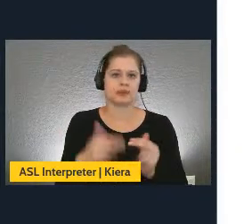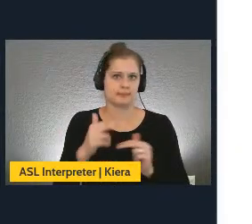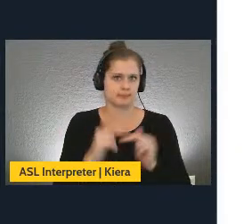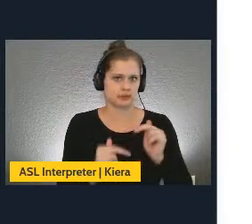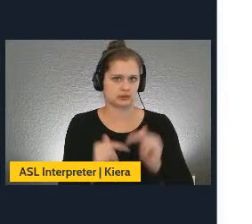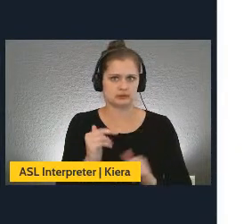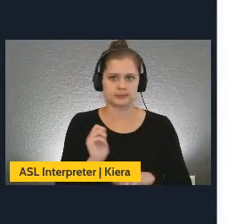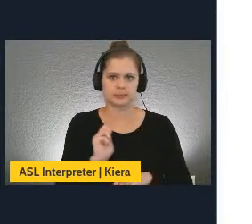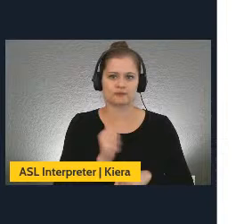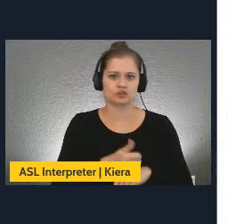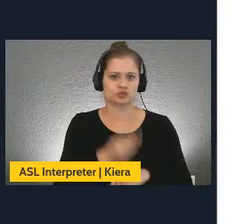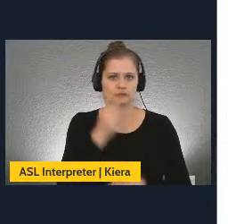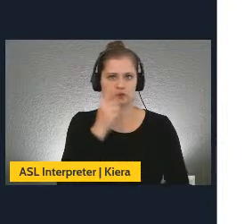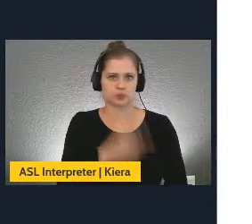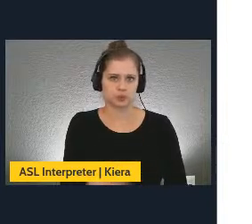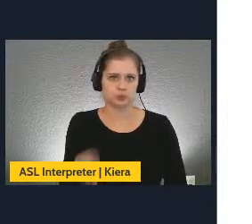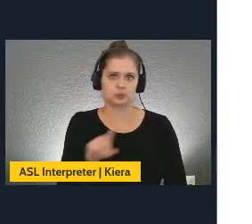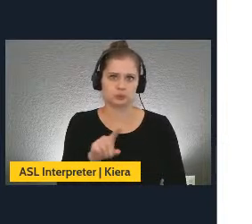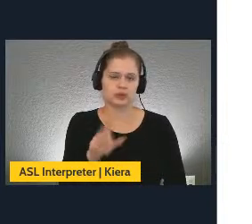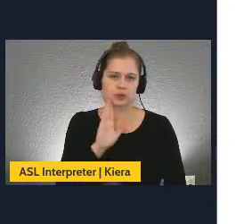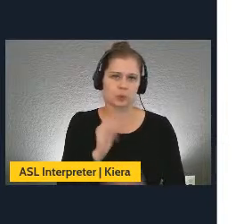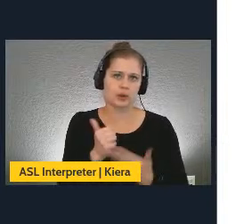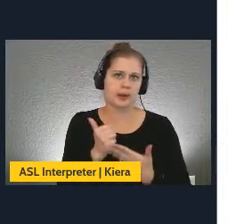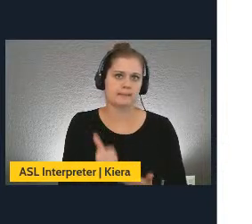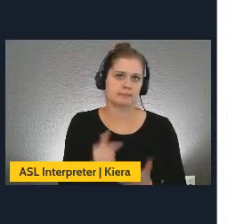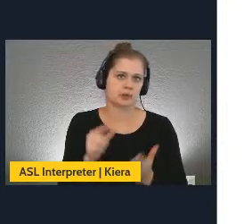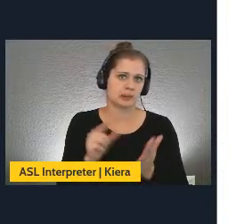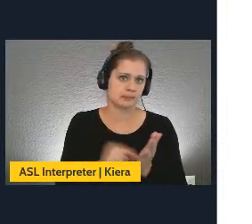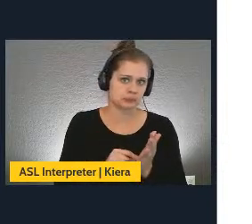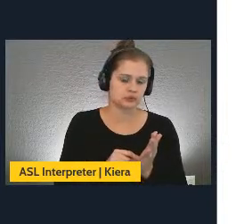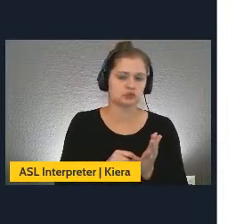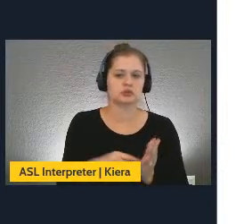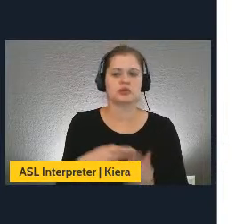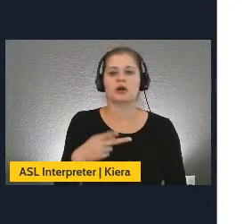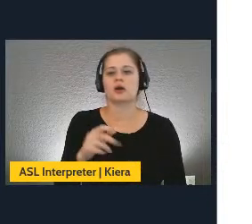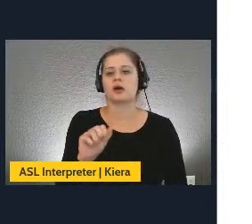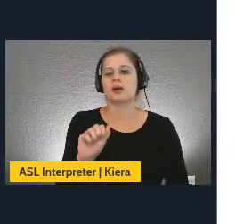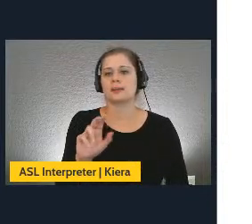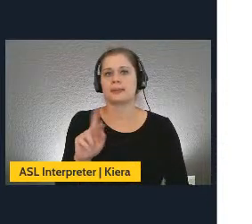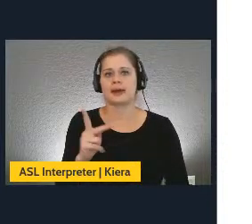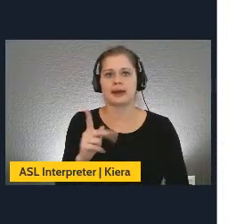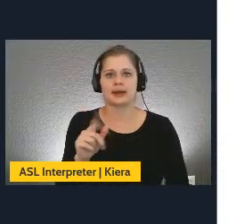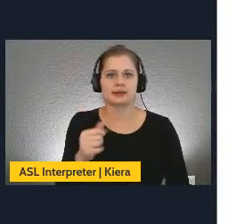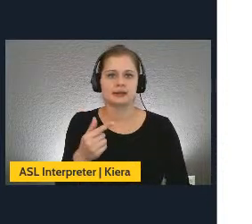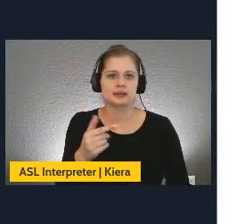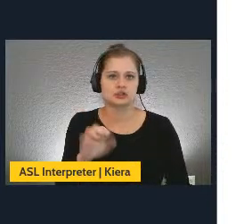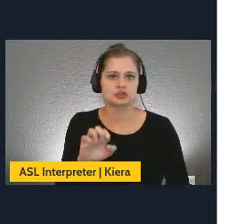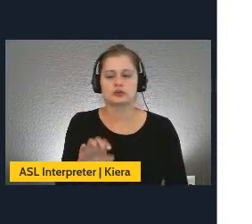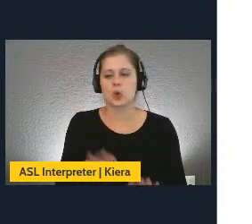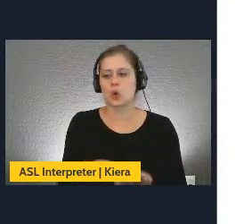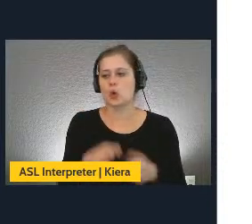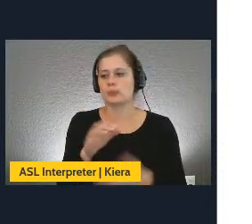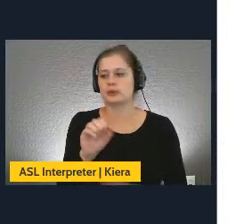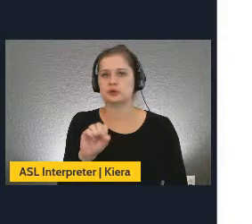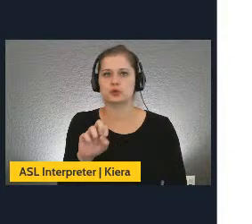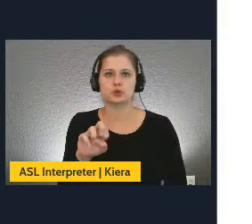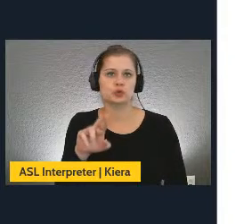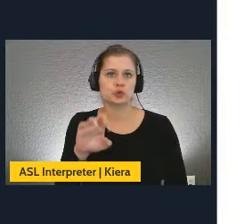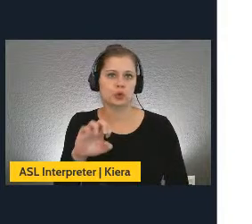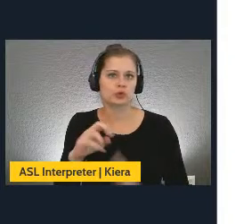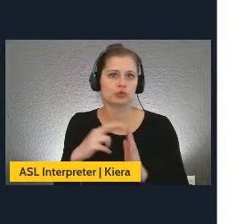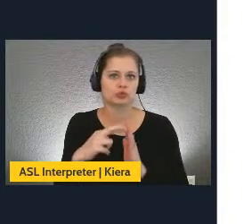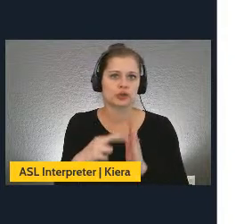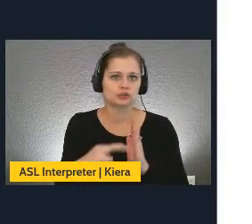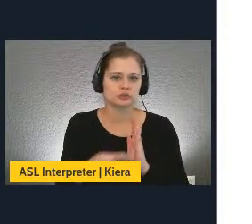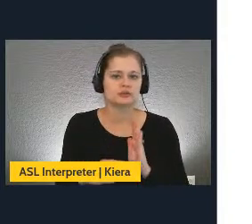you that help you publish to GitHub packages and to the open source registries and so on, that take care of all these like